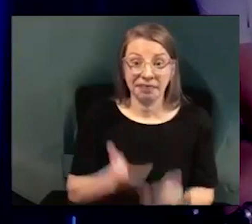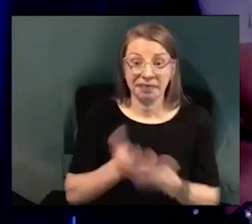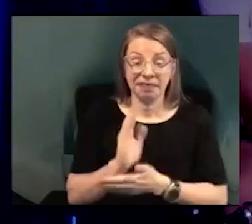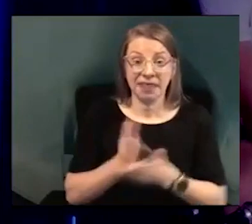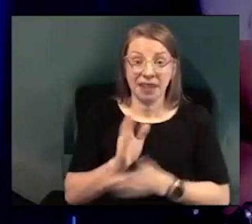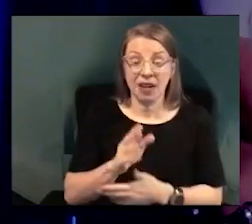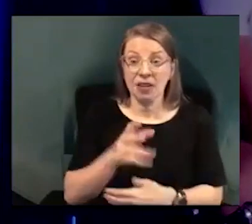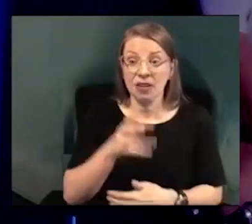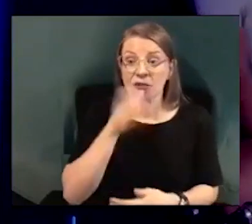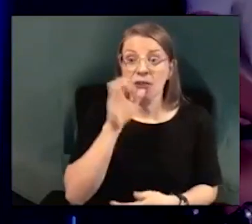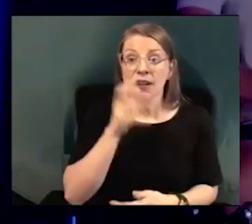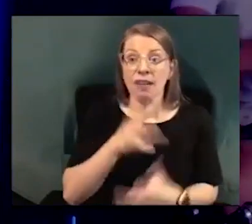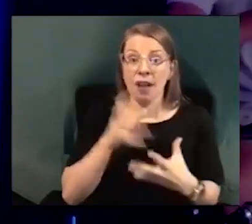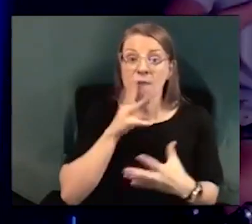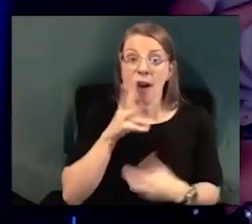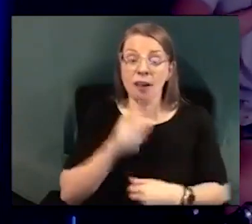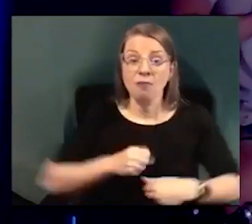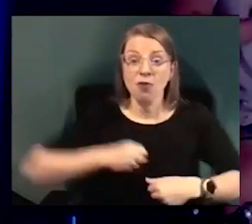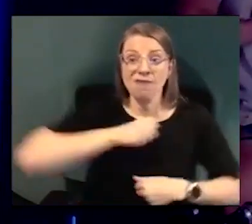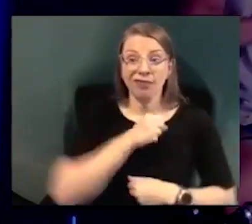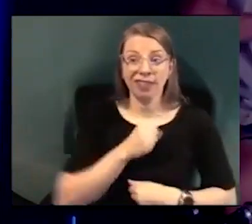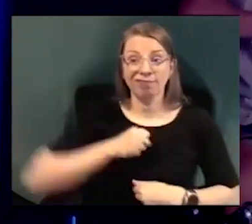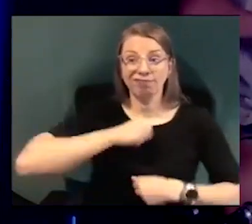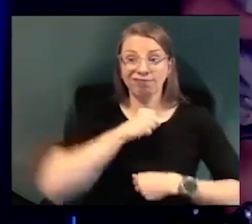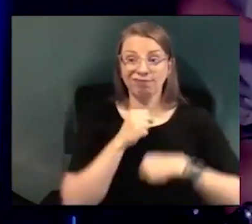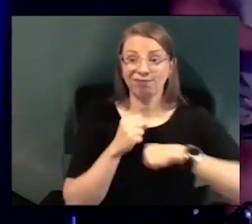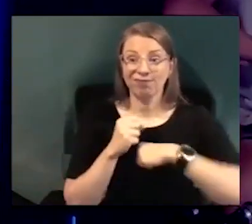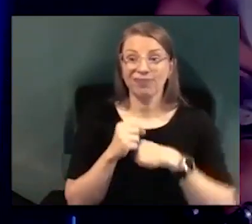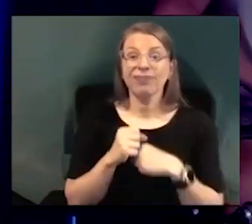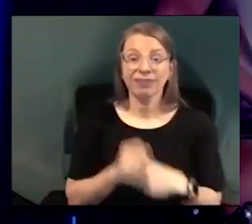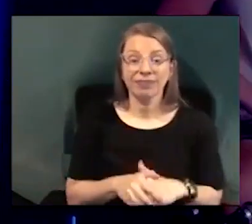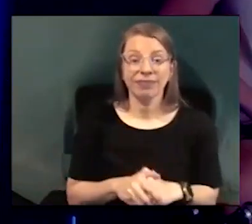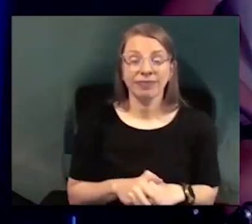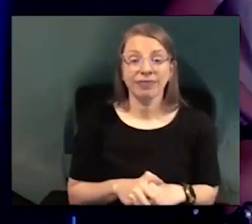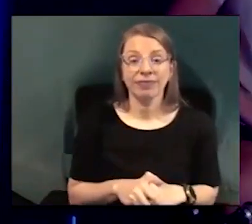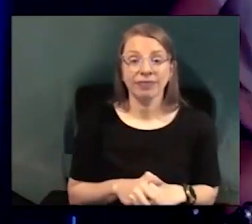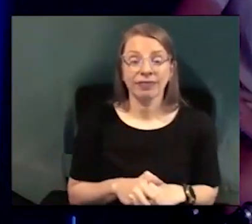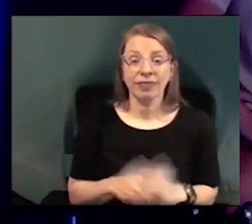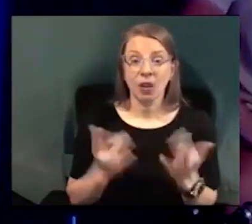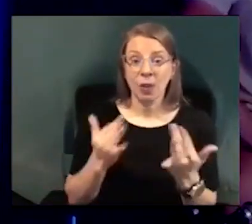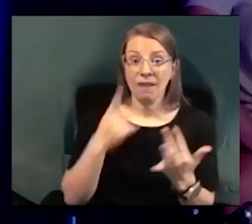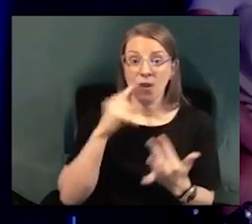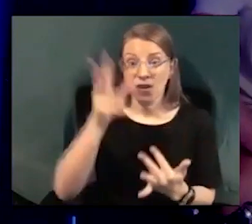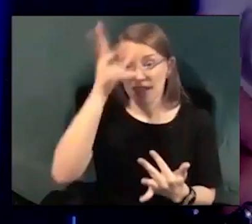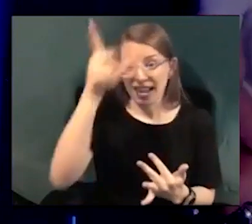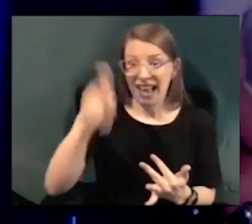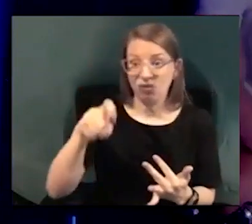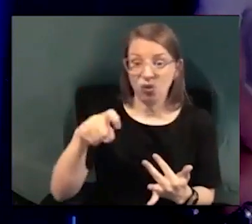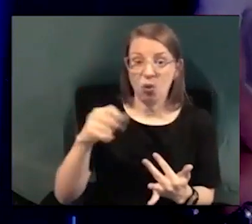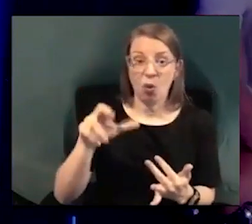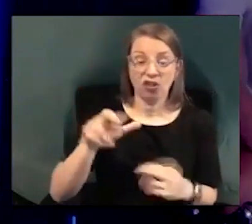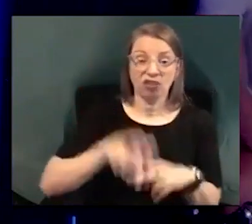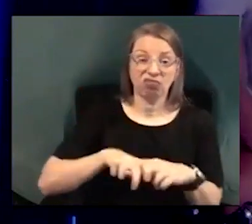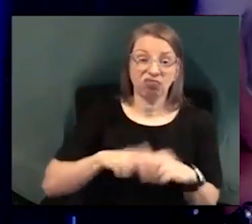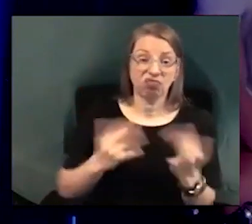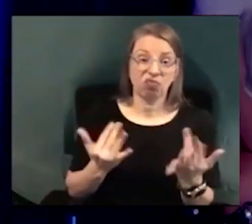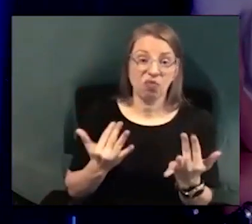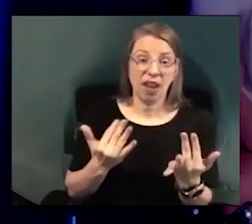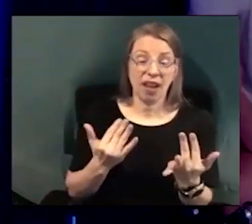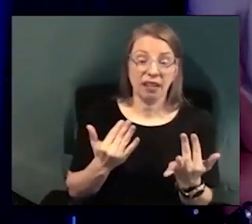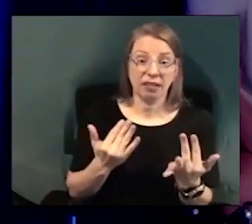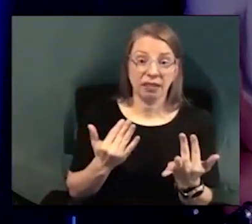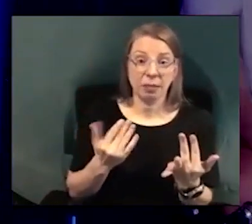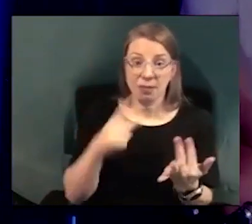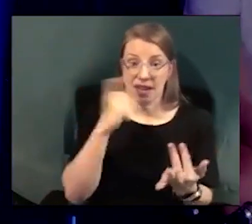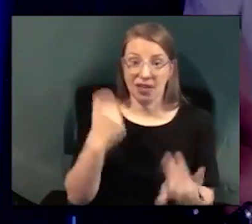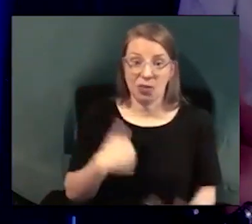around. Cool. And do you have to wait someplace for your dad? Or are you just going to hang out with us because we're so cool to hang out with right here?